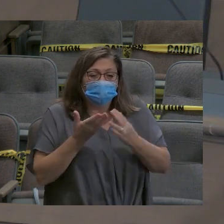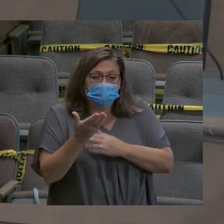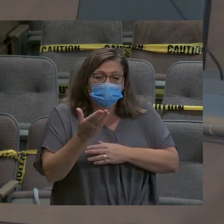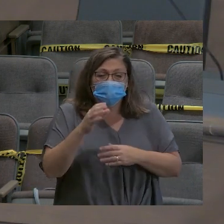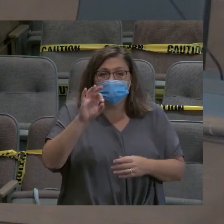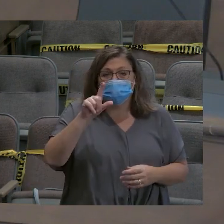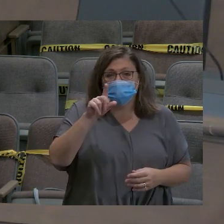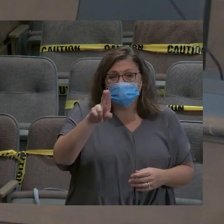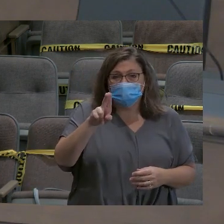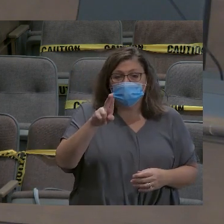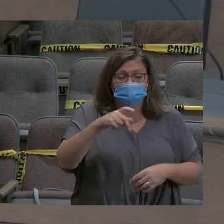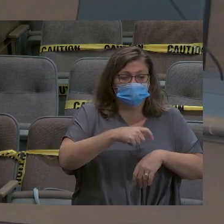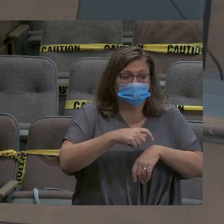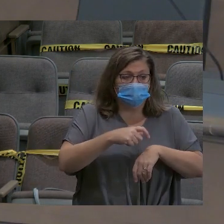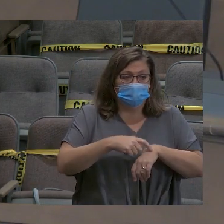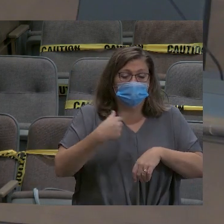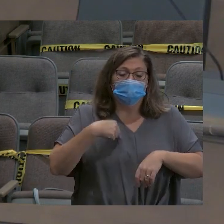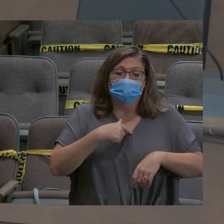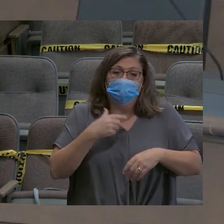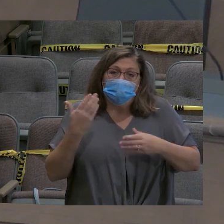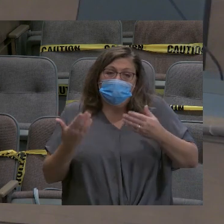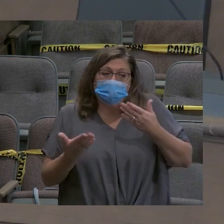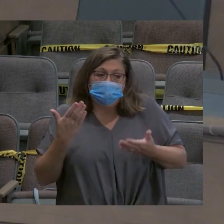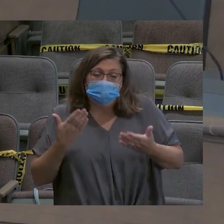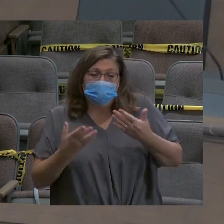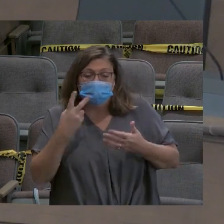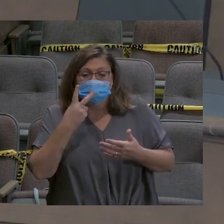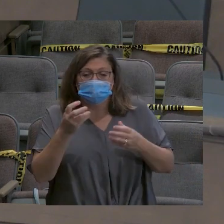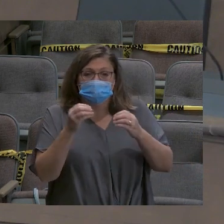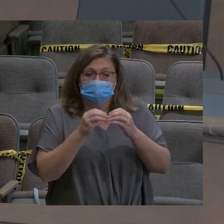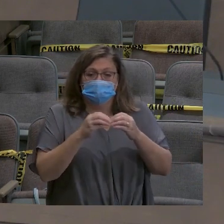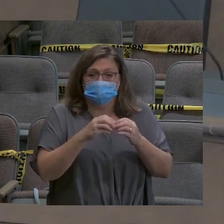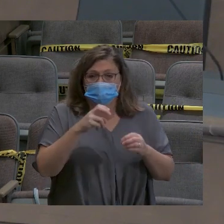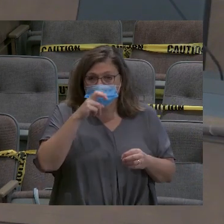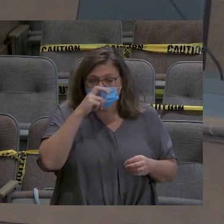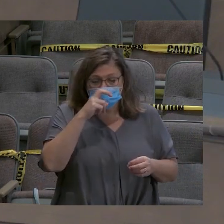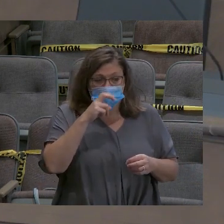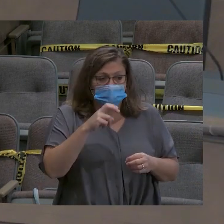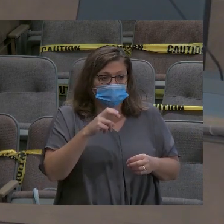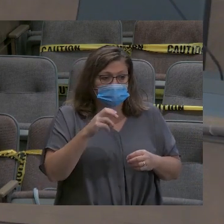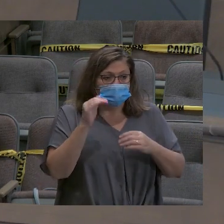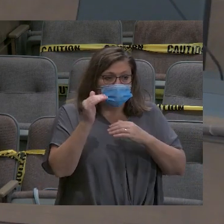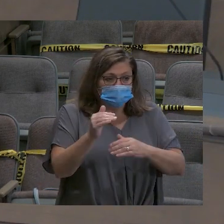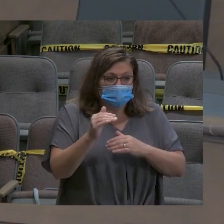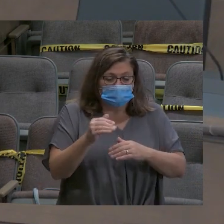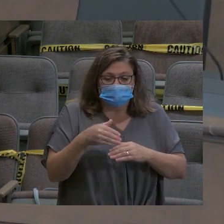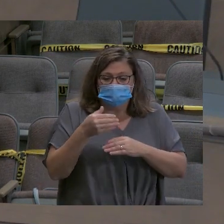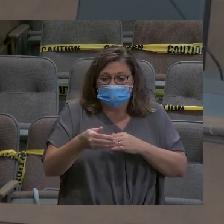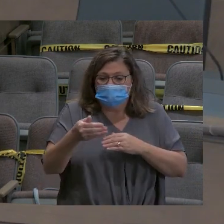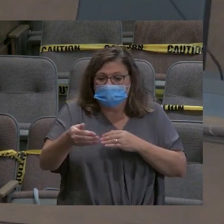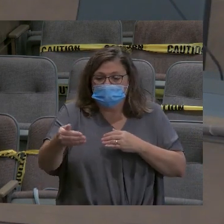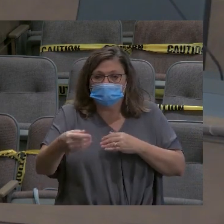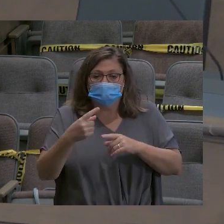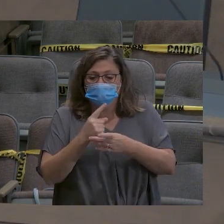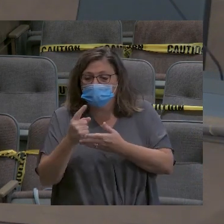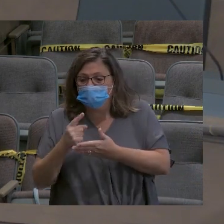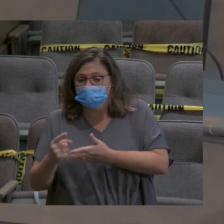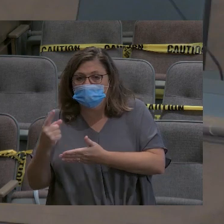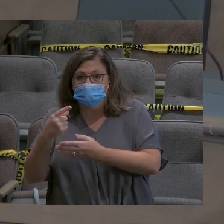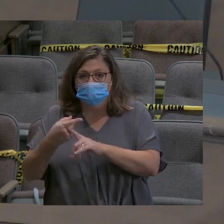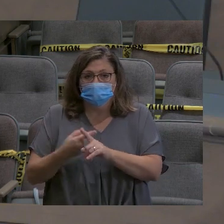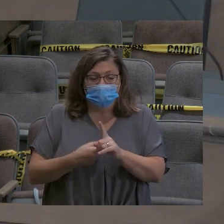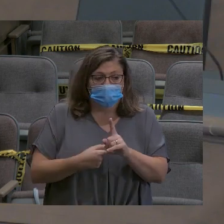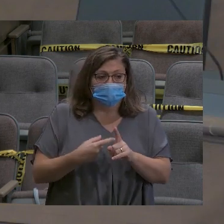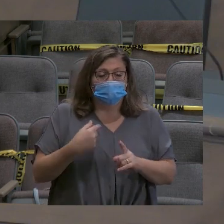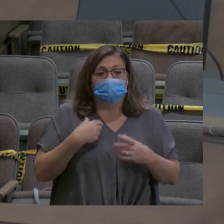be seeing is some more stringent restrictions in the coming weeks and months. And what I